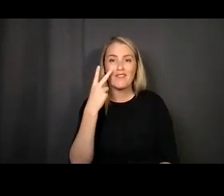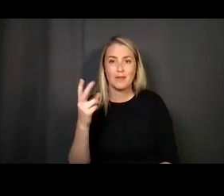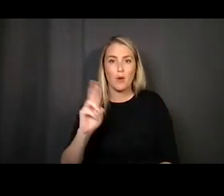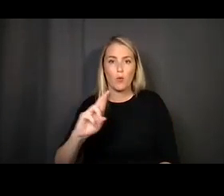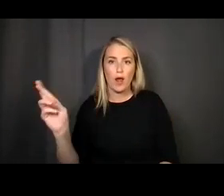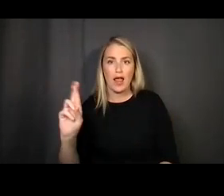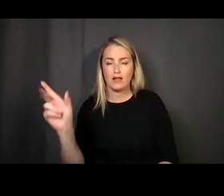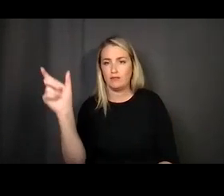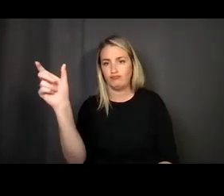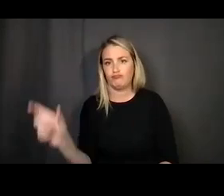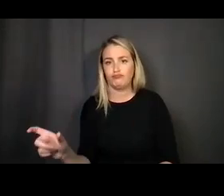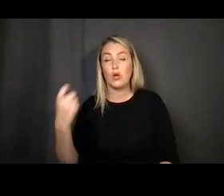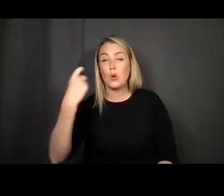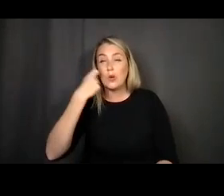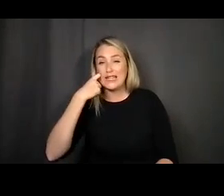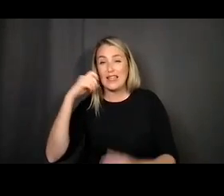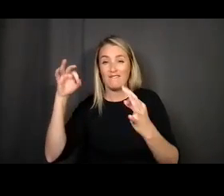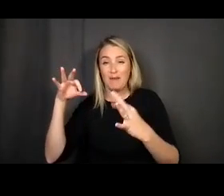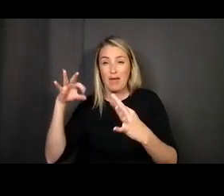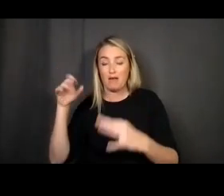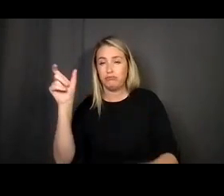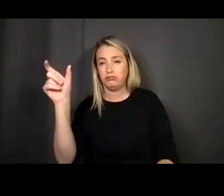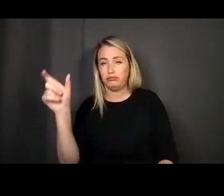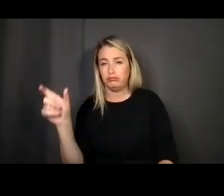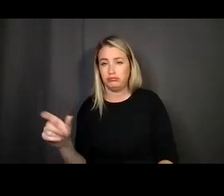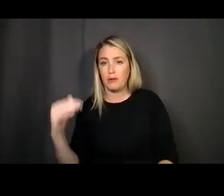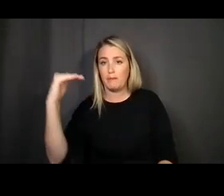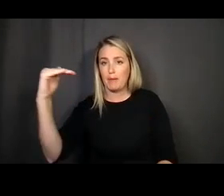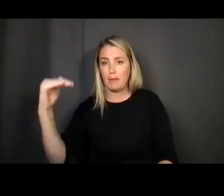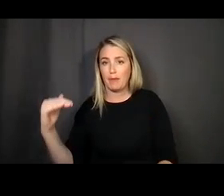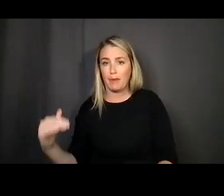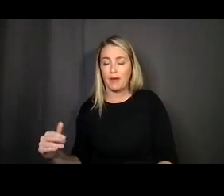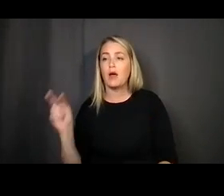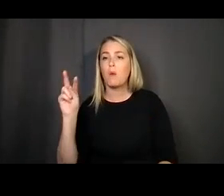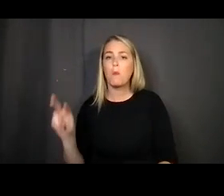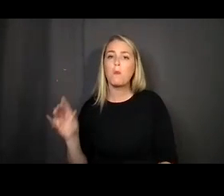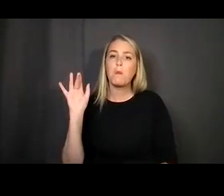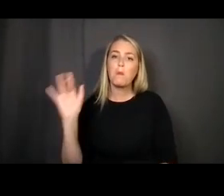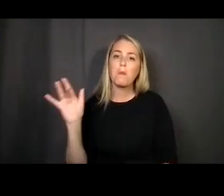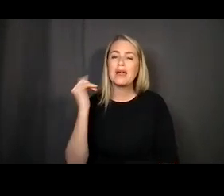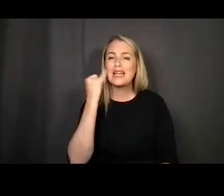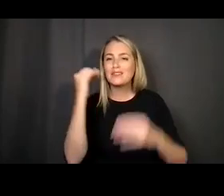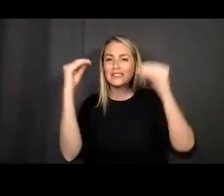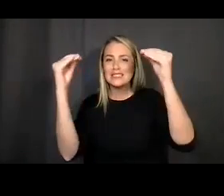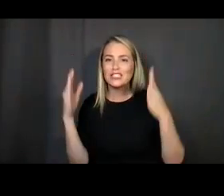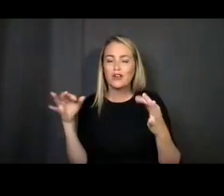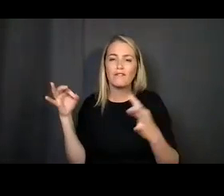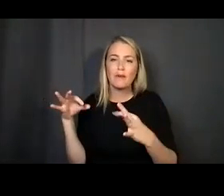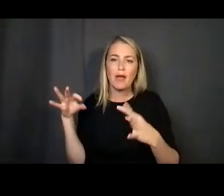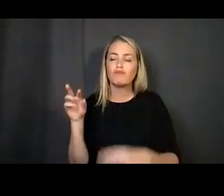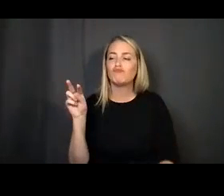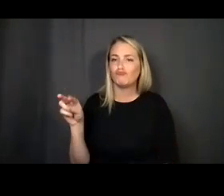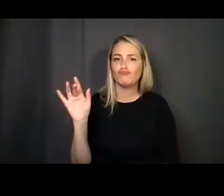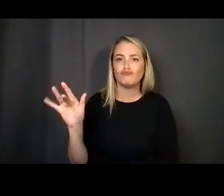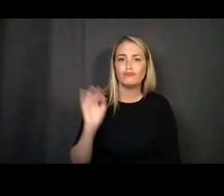right-hand side. la You'll see recent retroalimentación feedback, siempre es and visible. so you can click there to see any feedback that the teacher has Del left. lado derecho, donde les estoy If you señalando